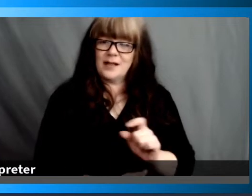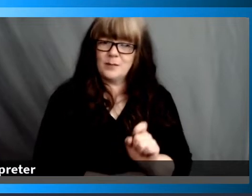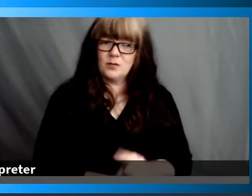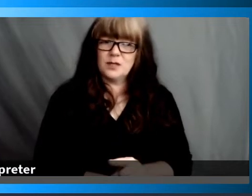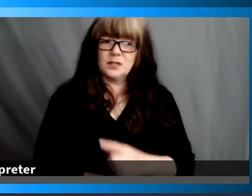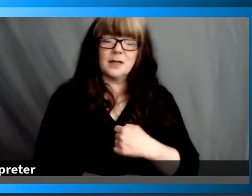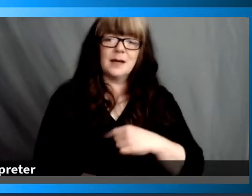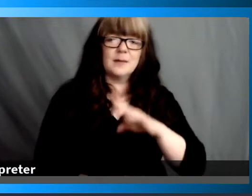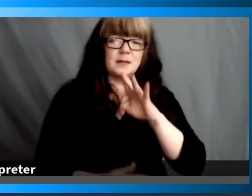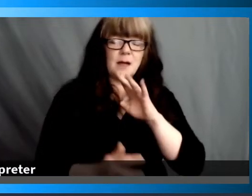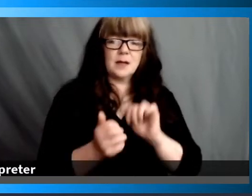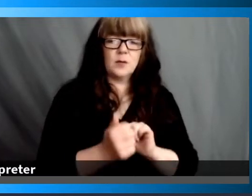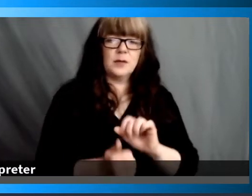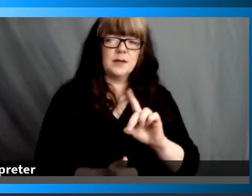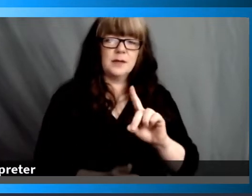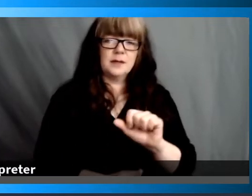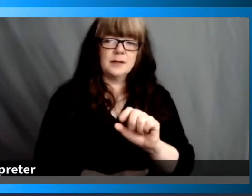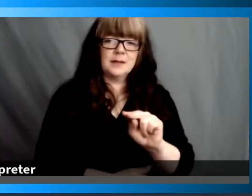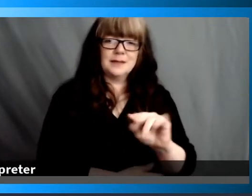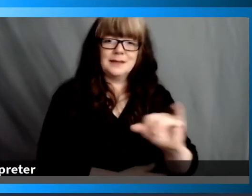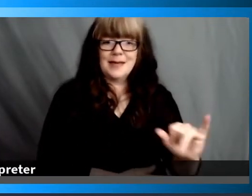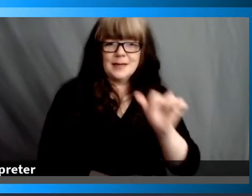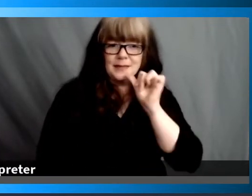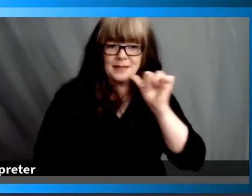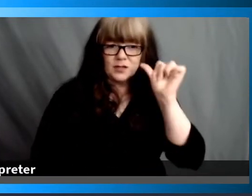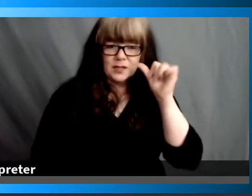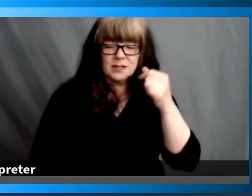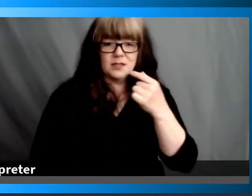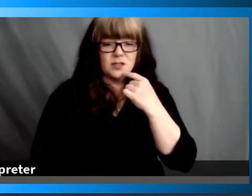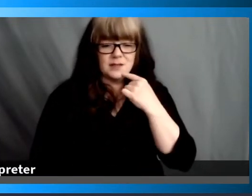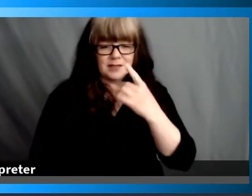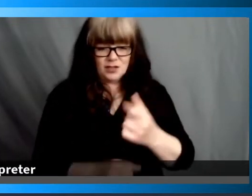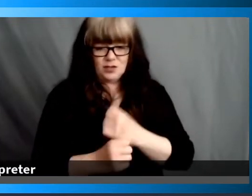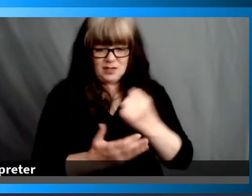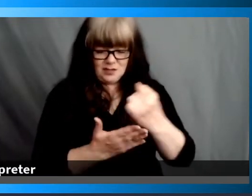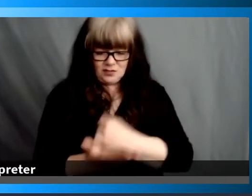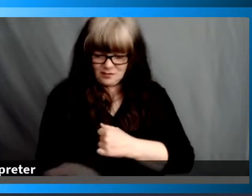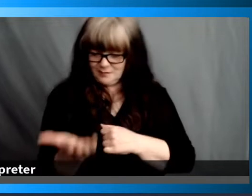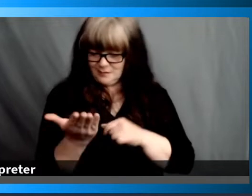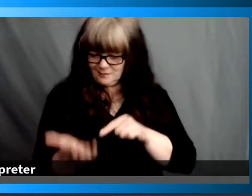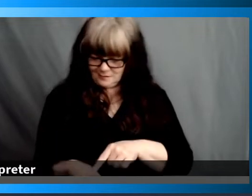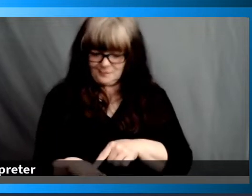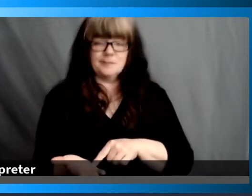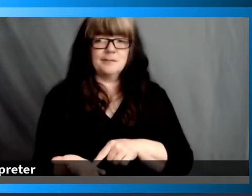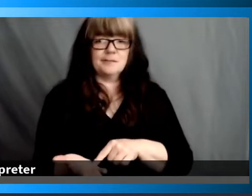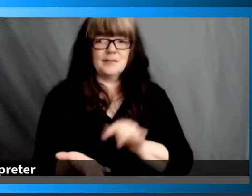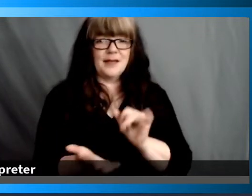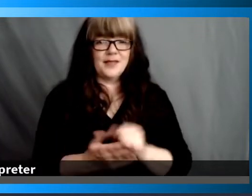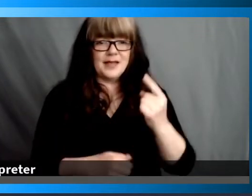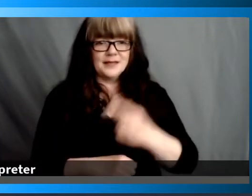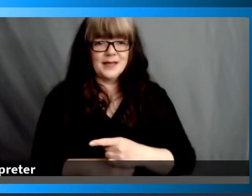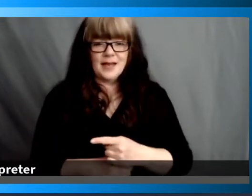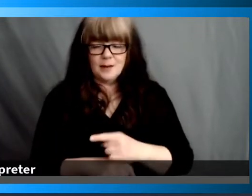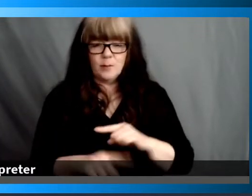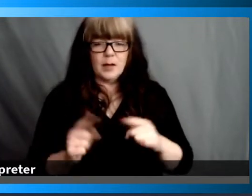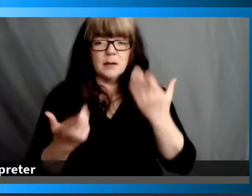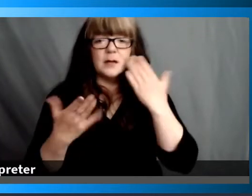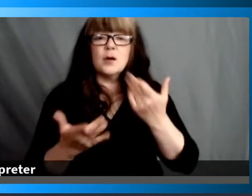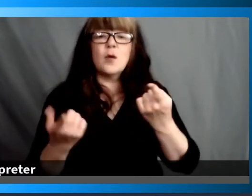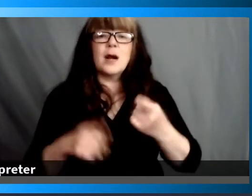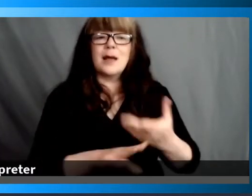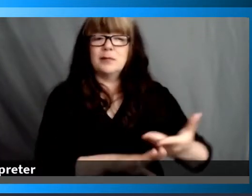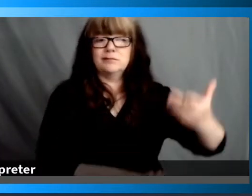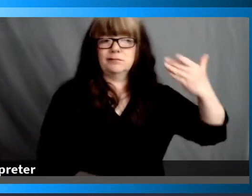was talking to Dani yesterday. She mentioned that she would get scripts that were, you know, sort of that day, but she hadn't known what had happened to her character